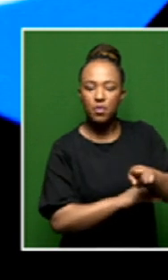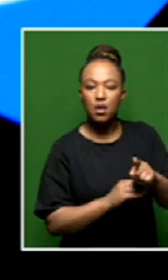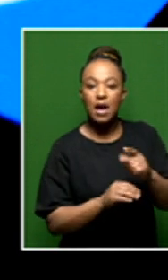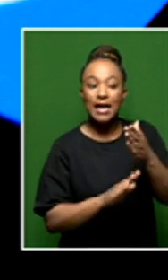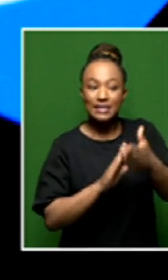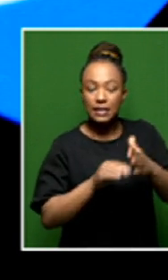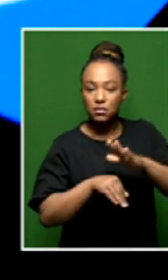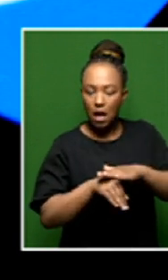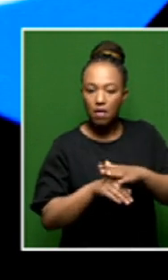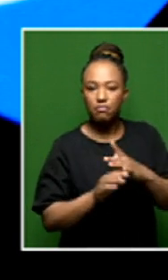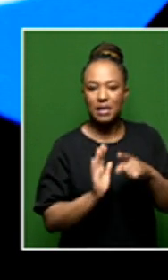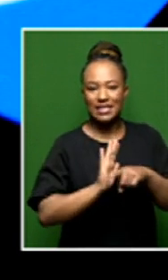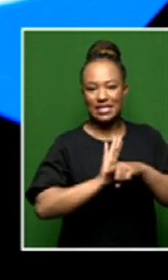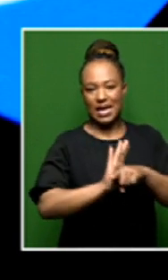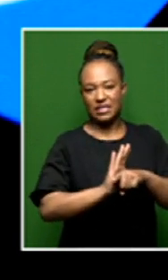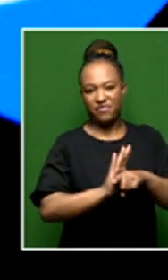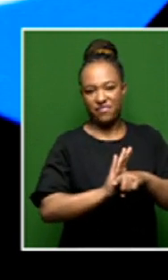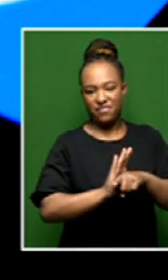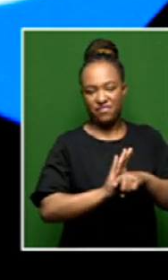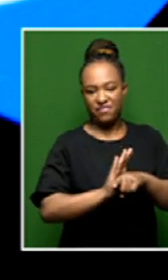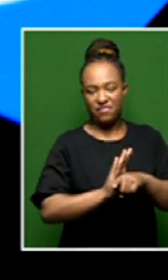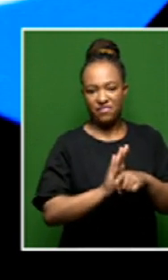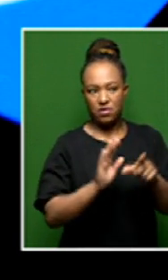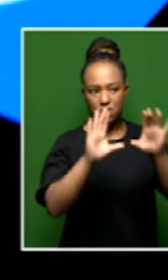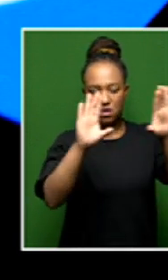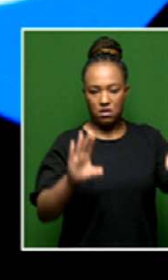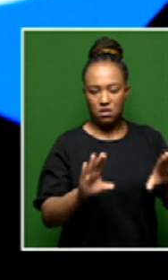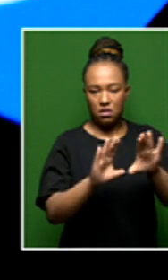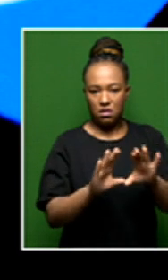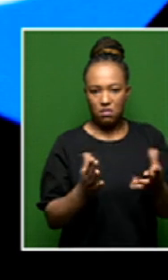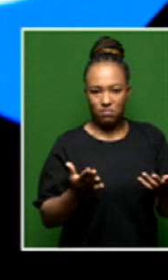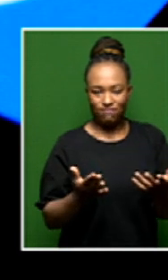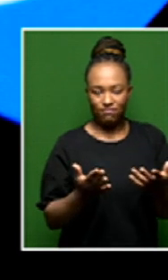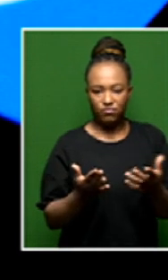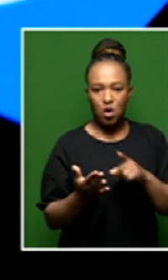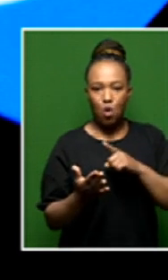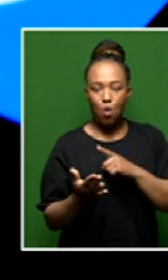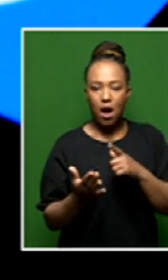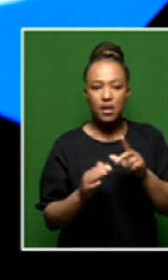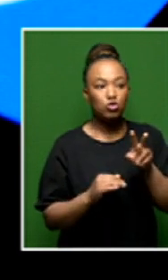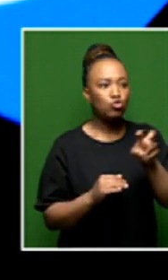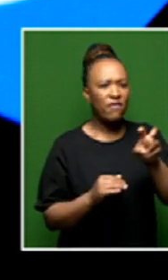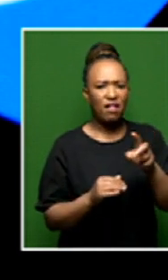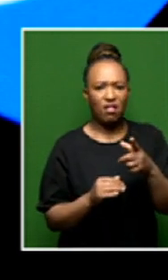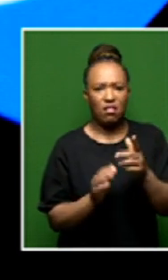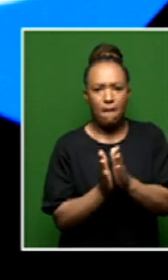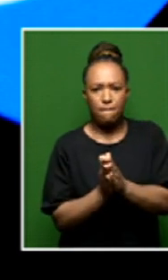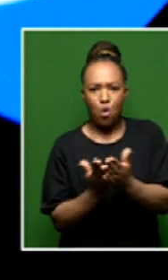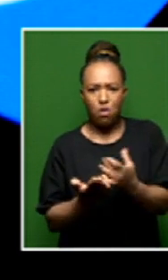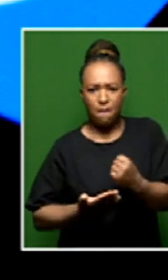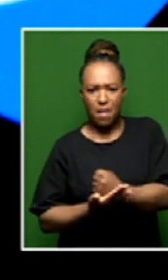negative test certificate, which is highly unusual to be handing over your travel documents